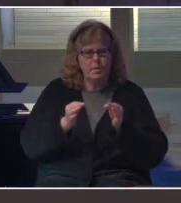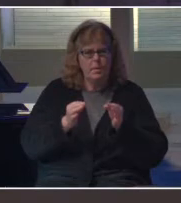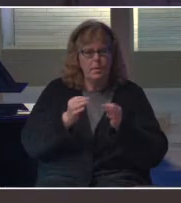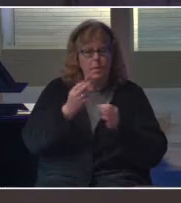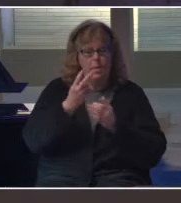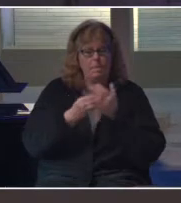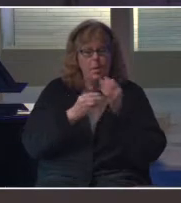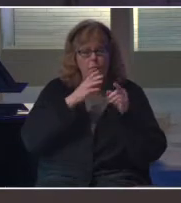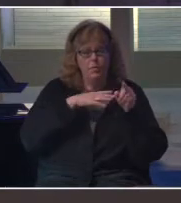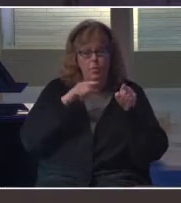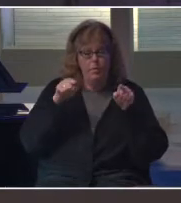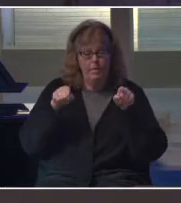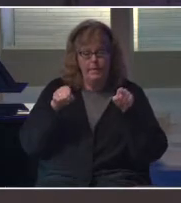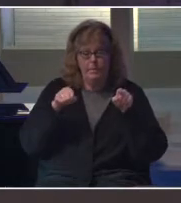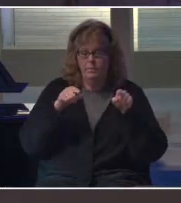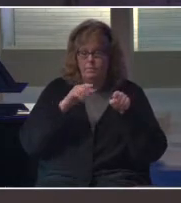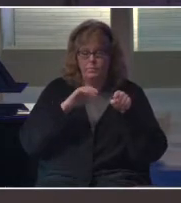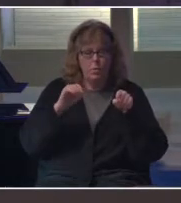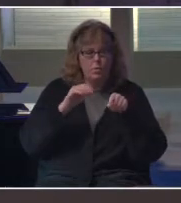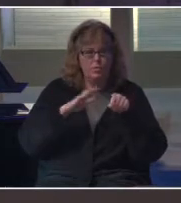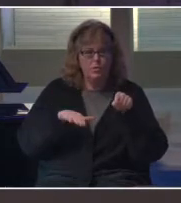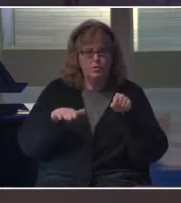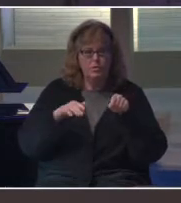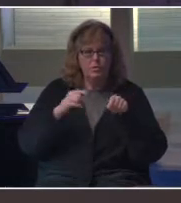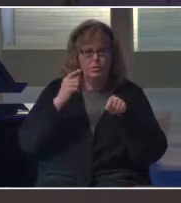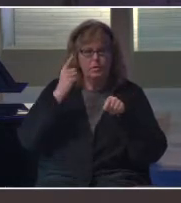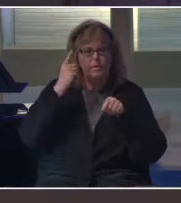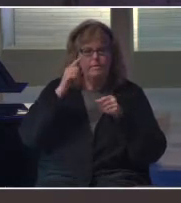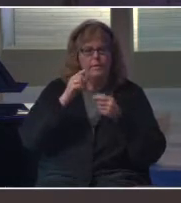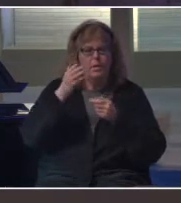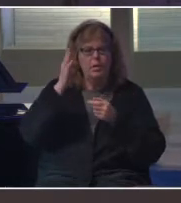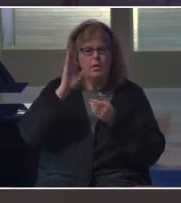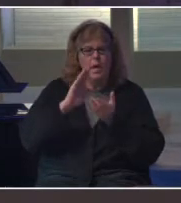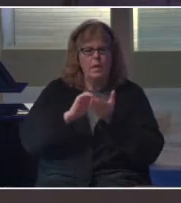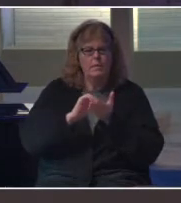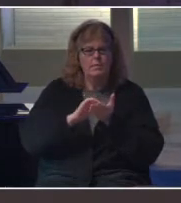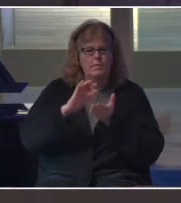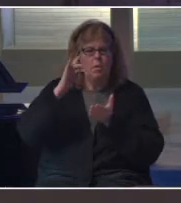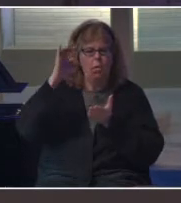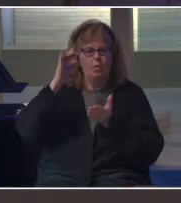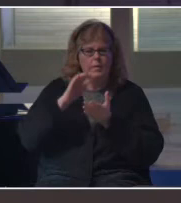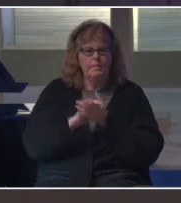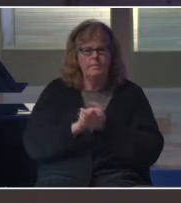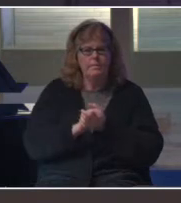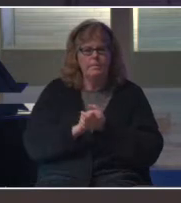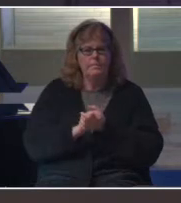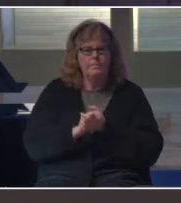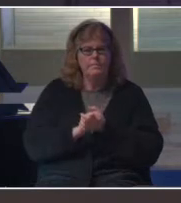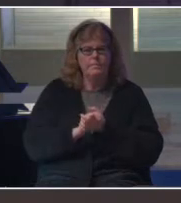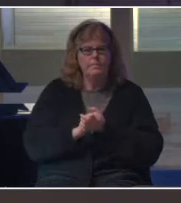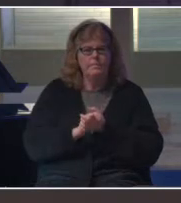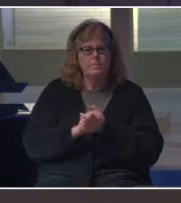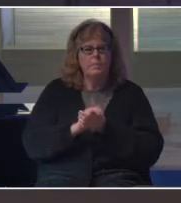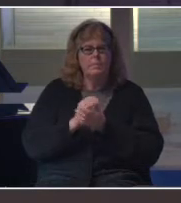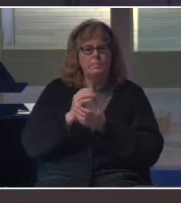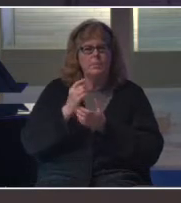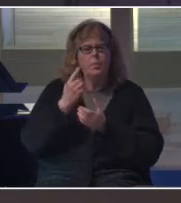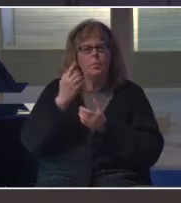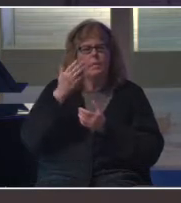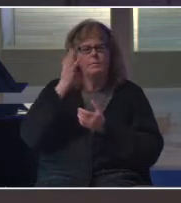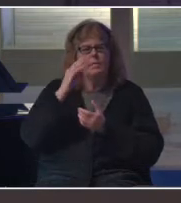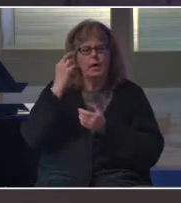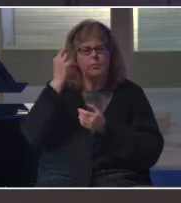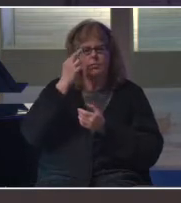women's barrenness was for the glory of God. One of God's reasons